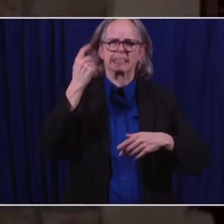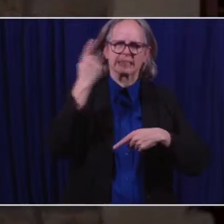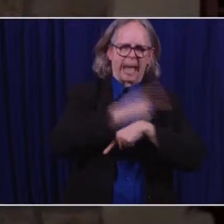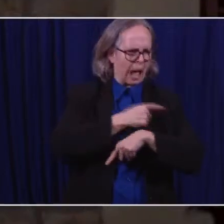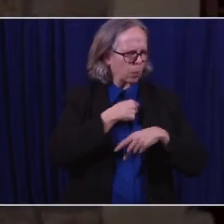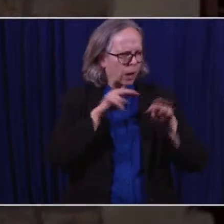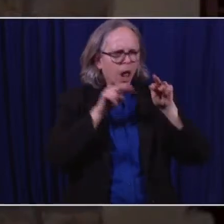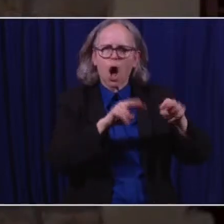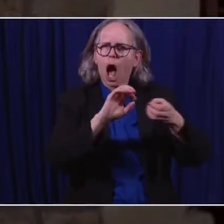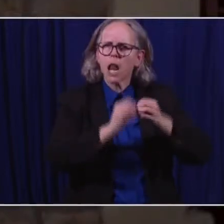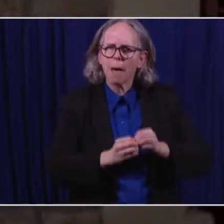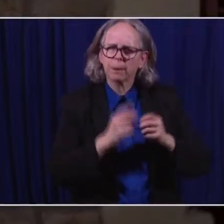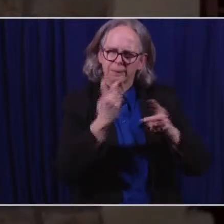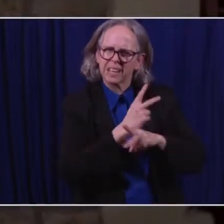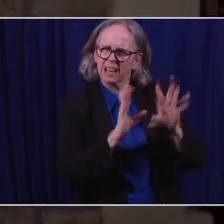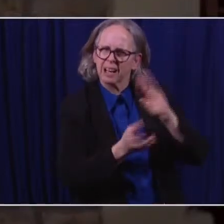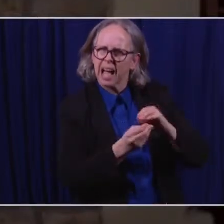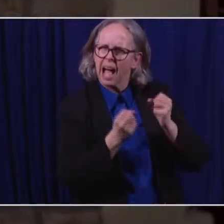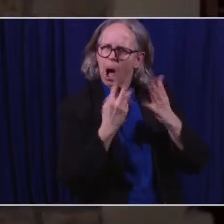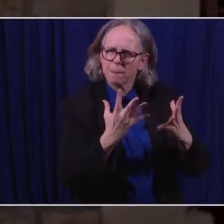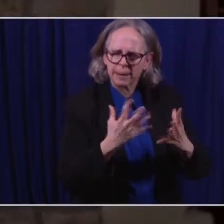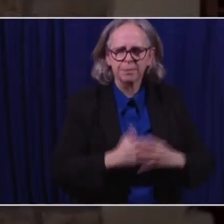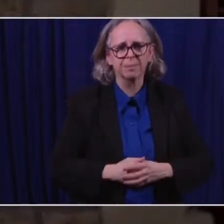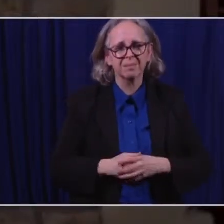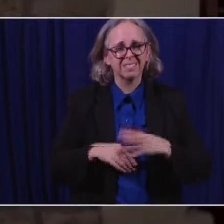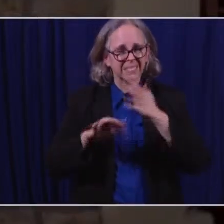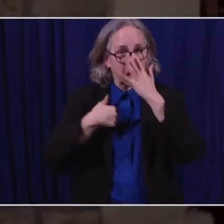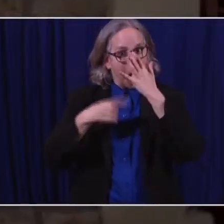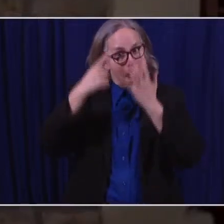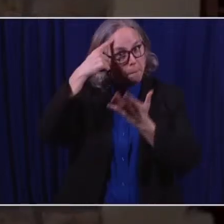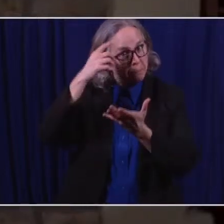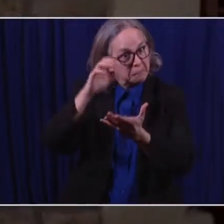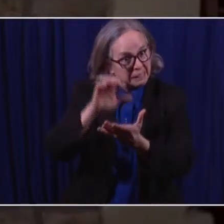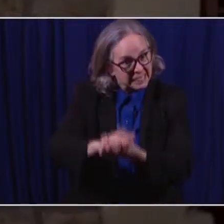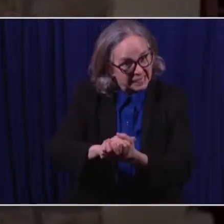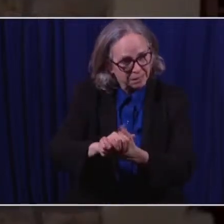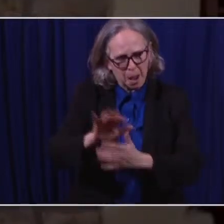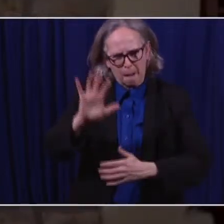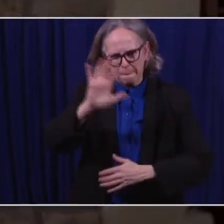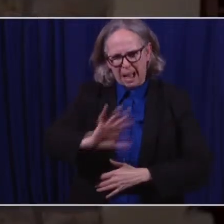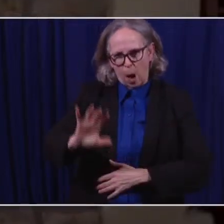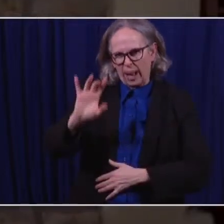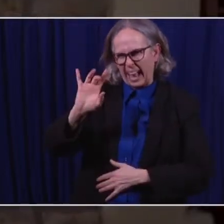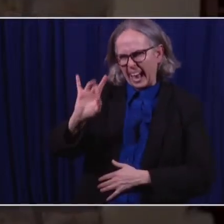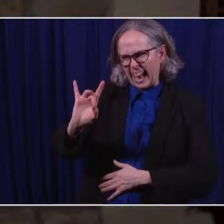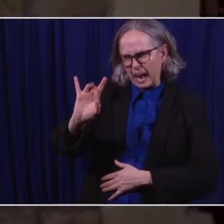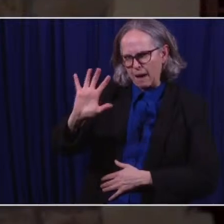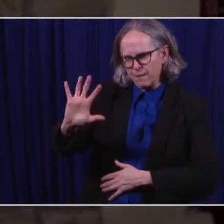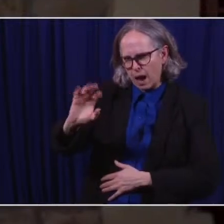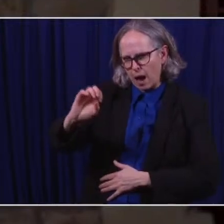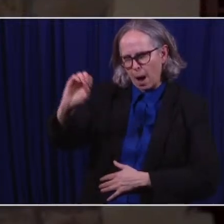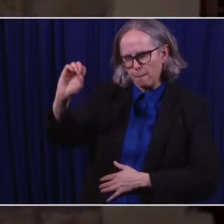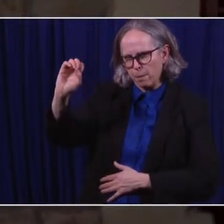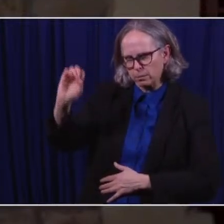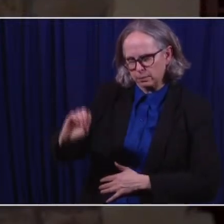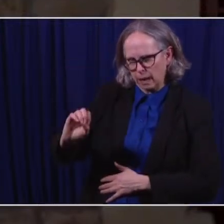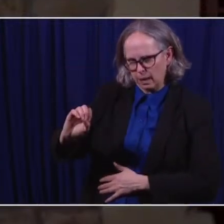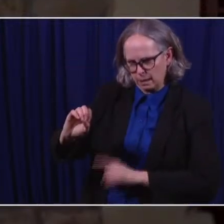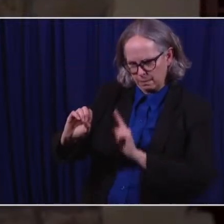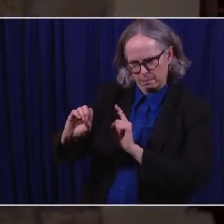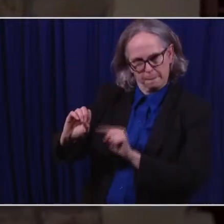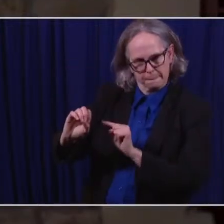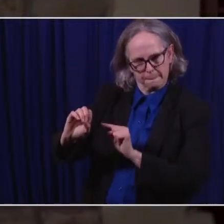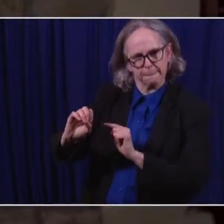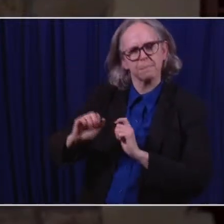director told me that as of last Sunday, we were at about 85%. So I think that's where we are.